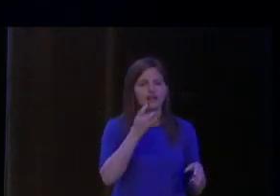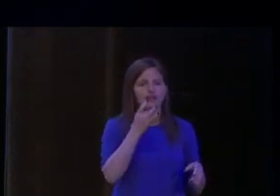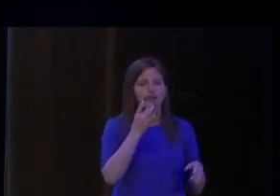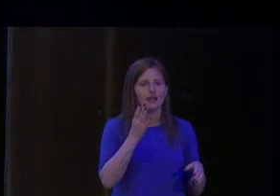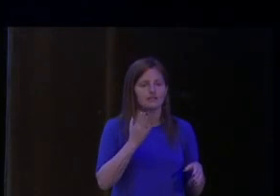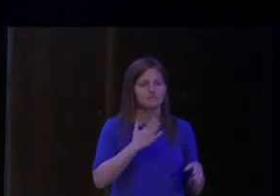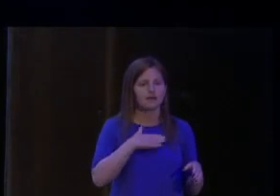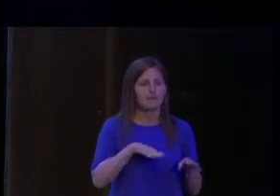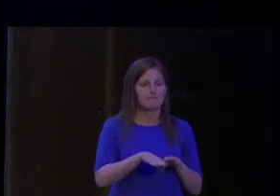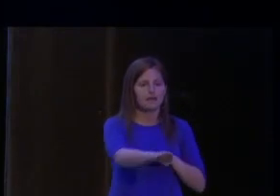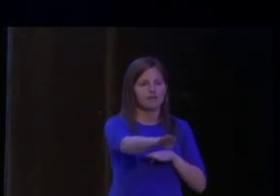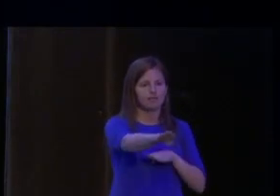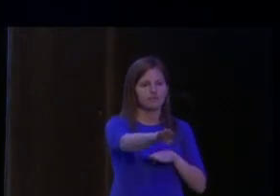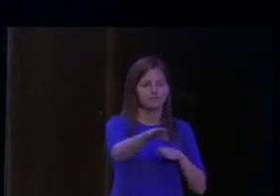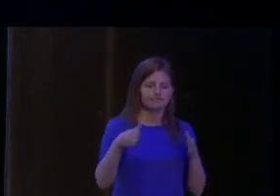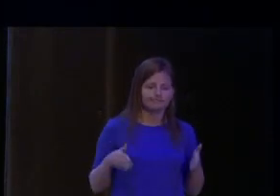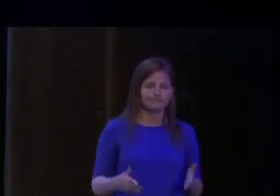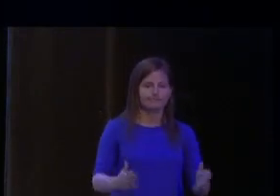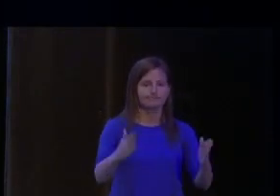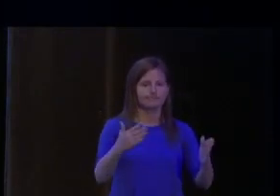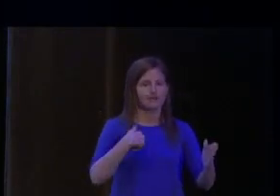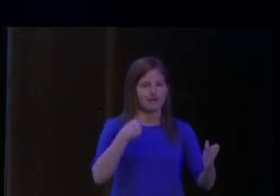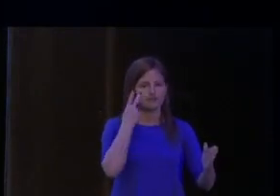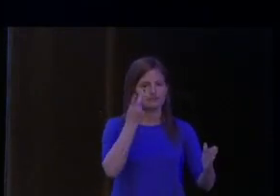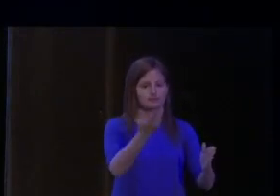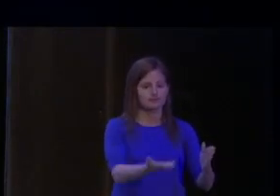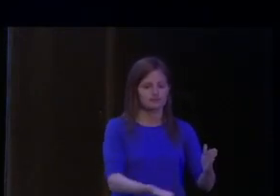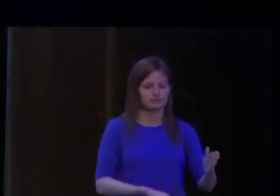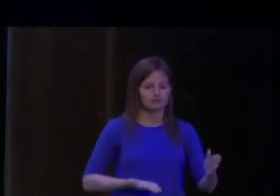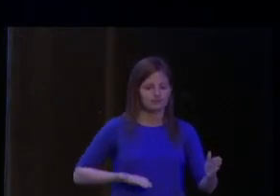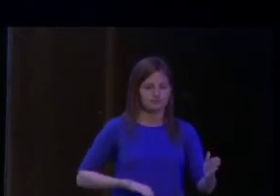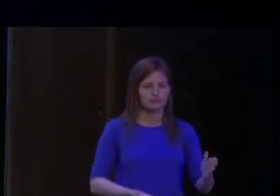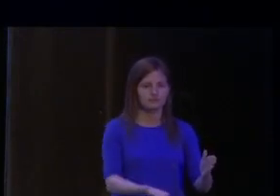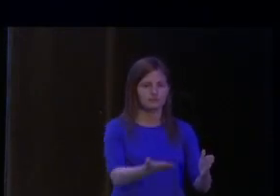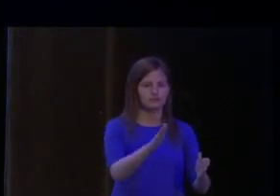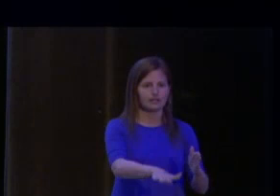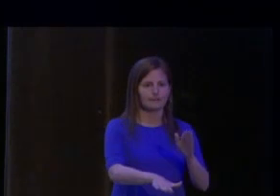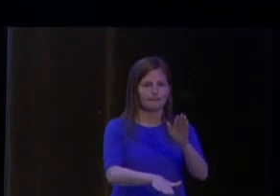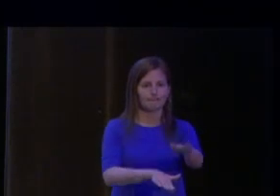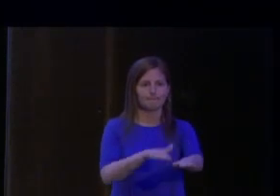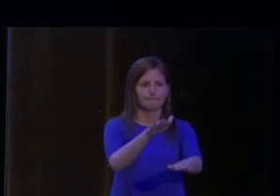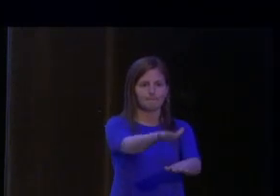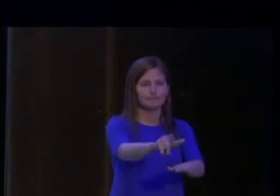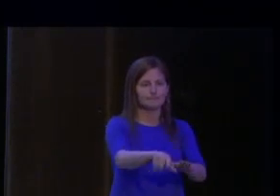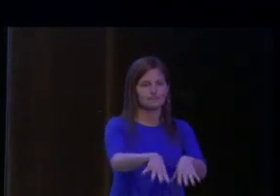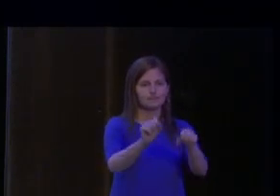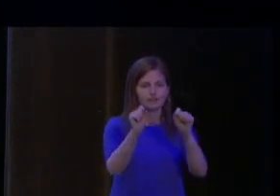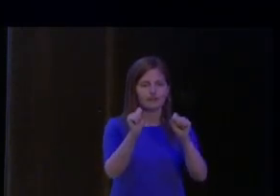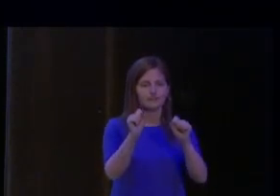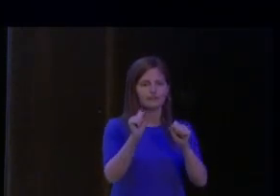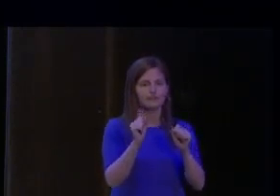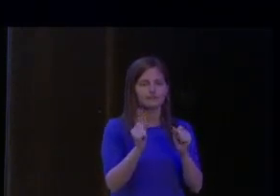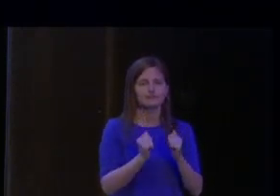my path that I may see the steps to take